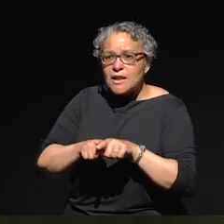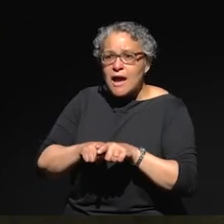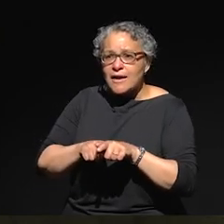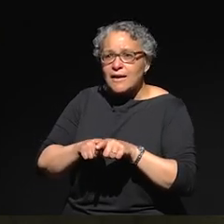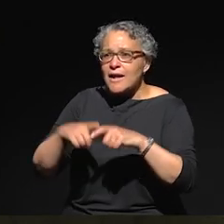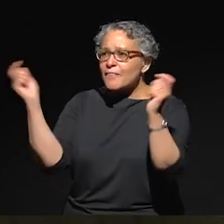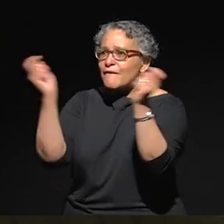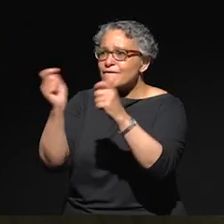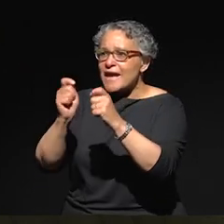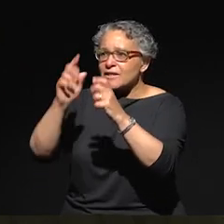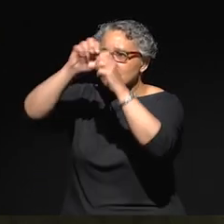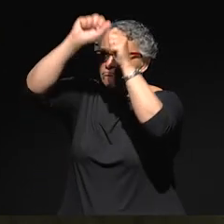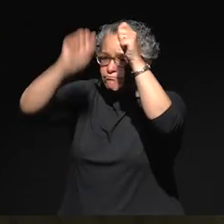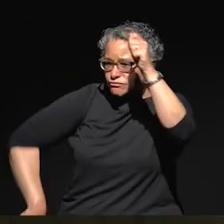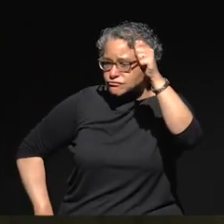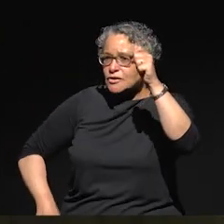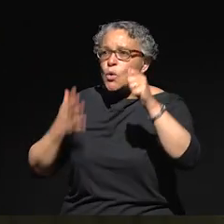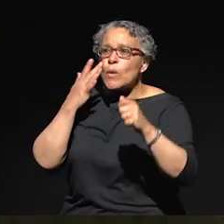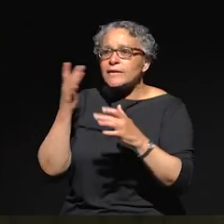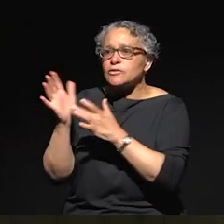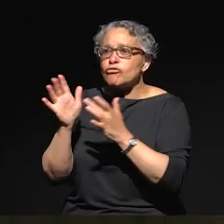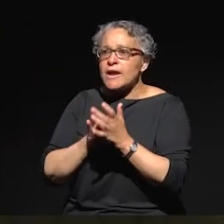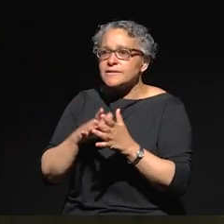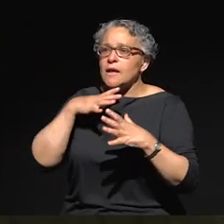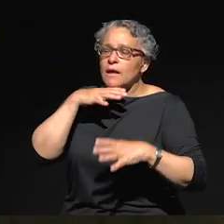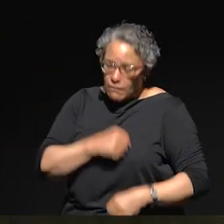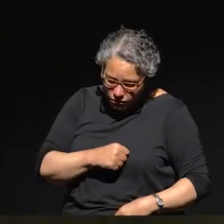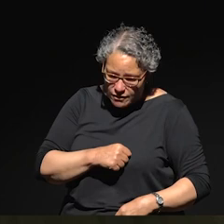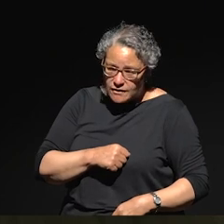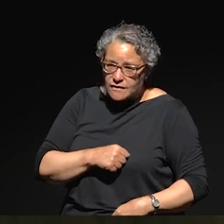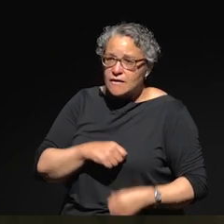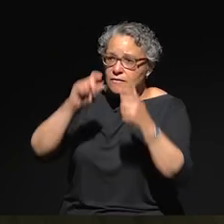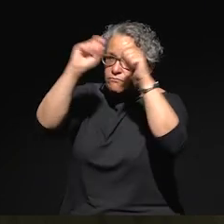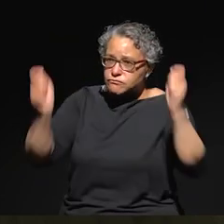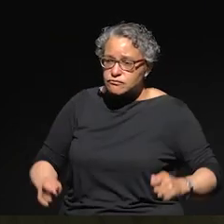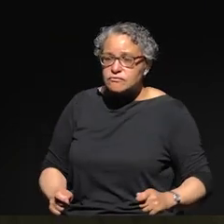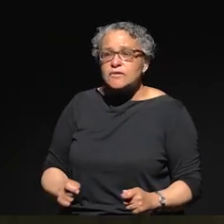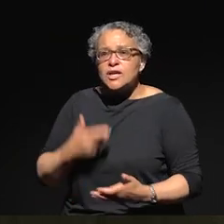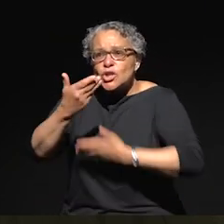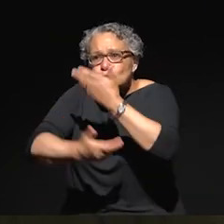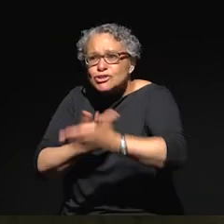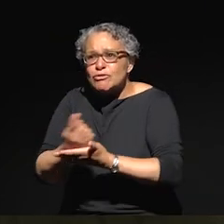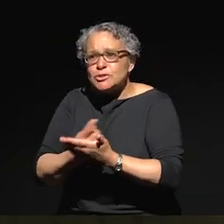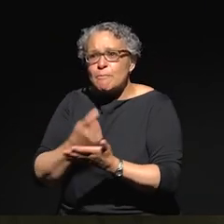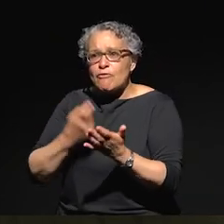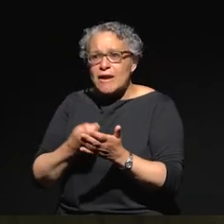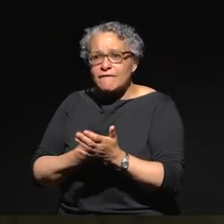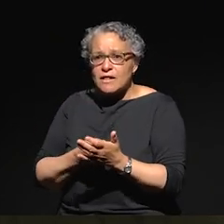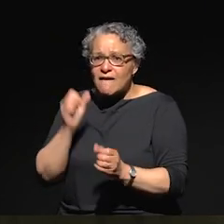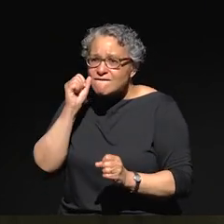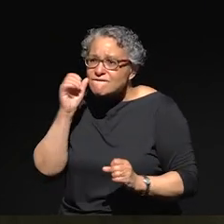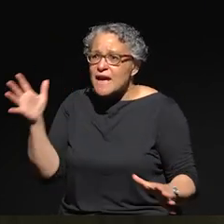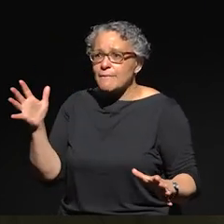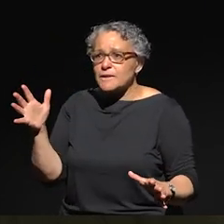Christ breathed his last on the cross. So there are these messianic overtones in the descriptions of Raphael. He was so famous and so